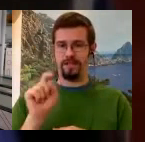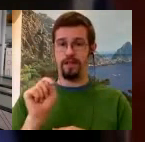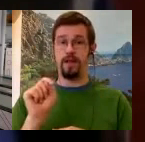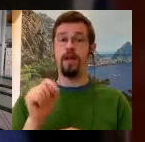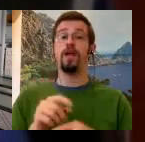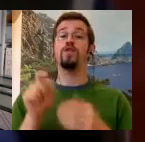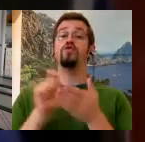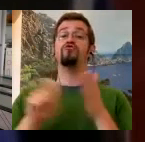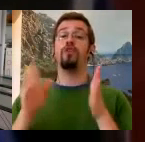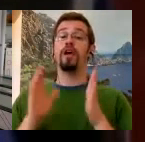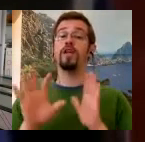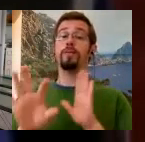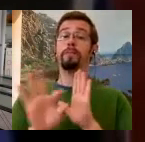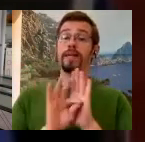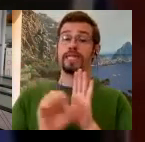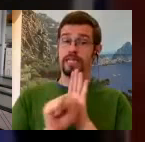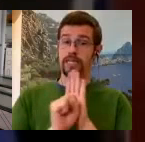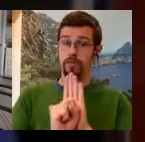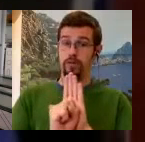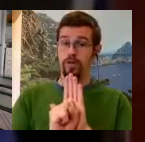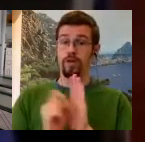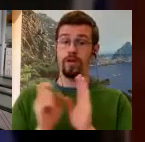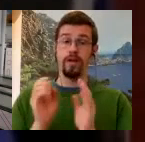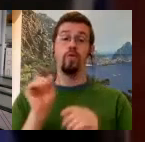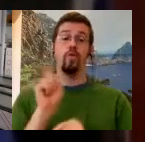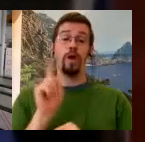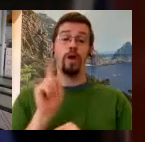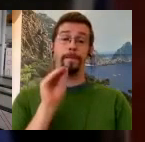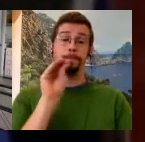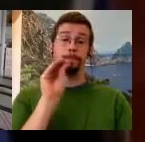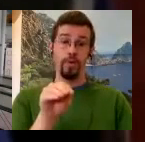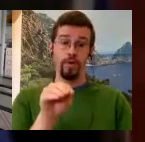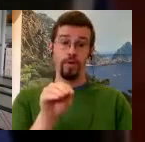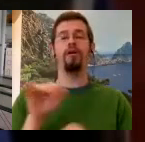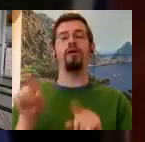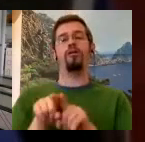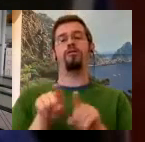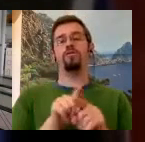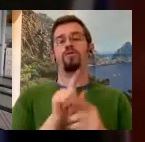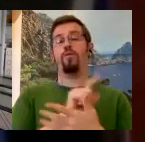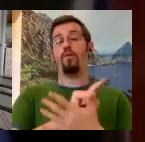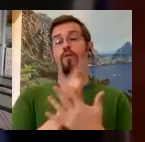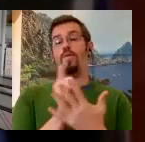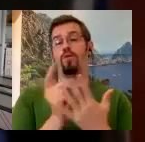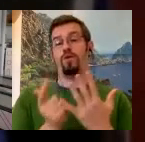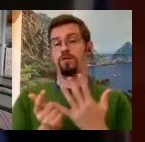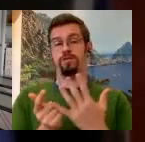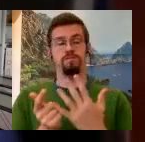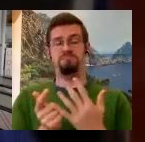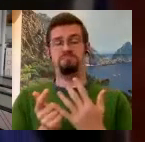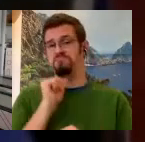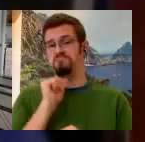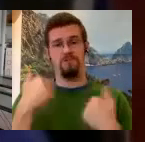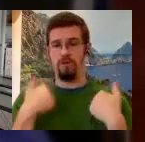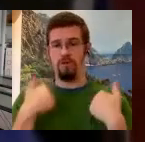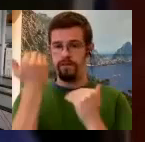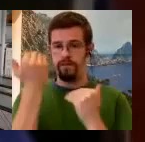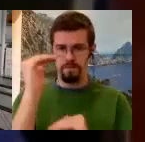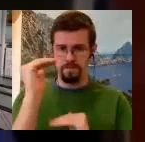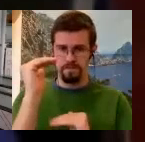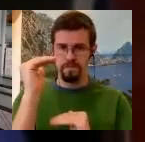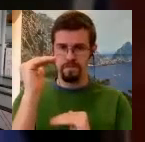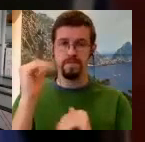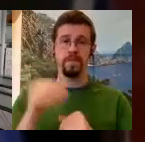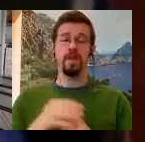symbols, he picks the placement of the symbols, and he can also pick the ordering. There is no limitations. If you want